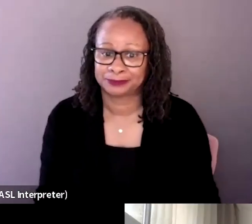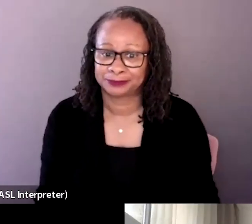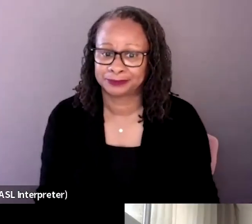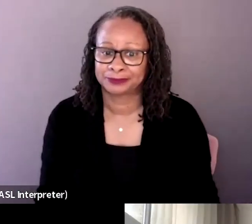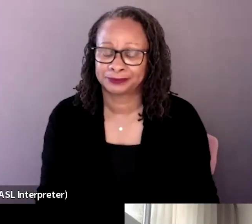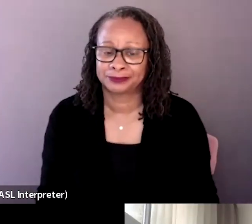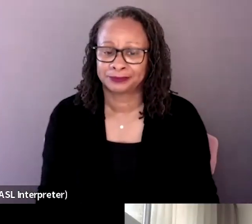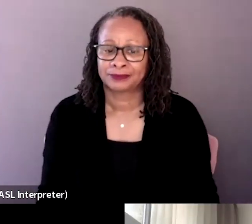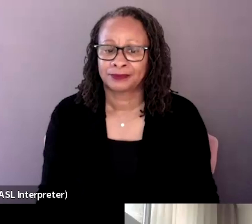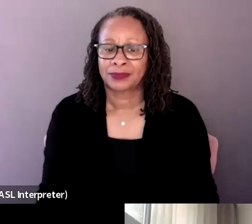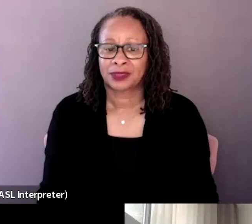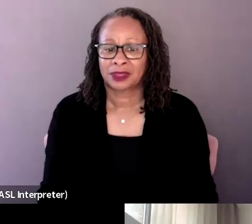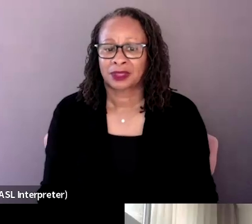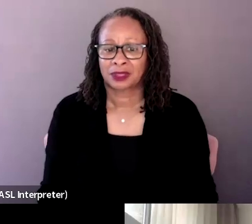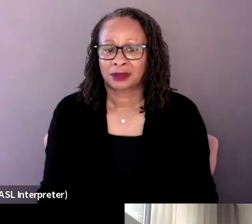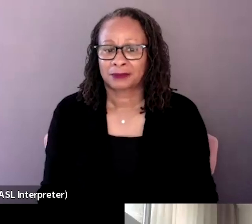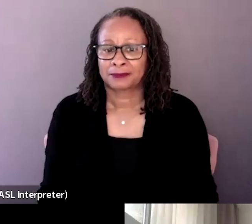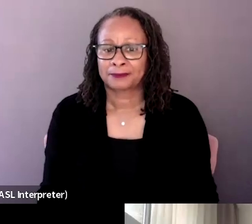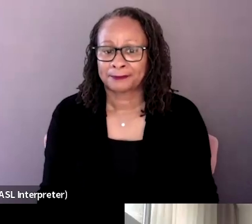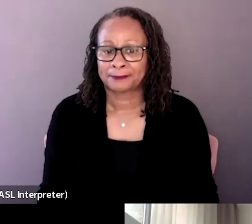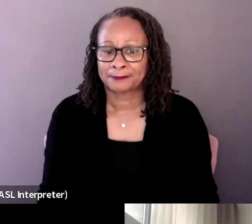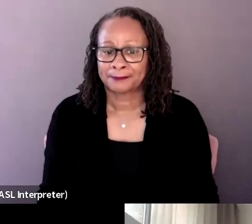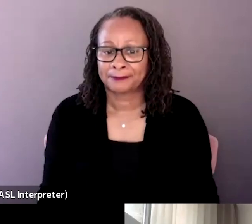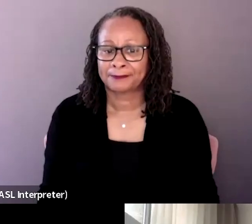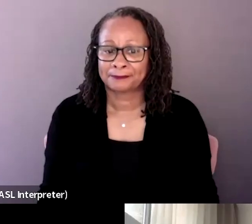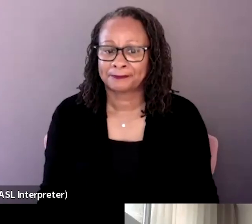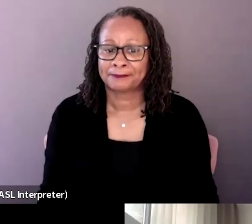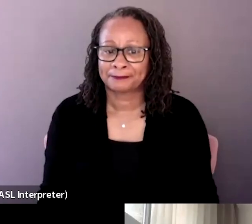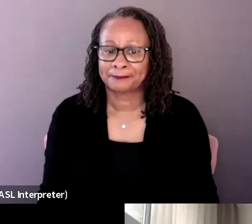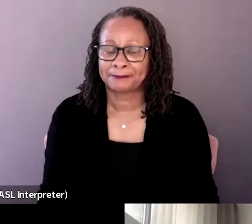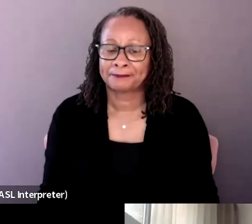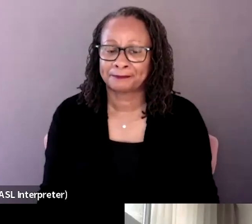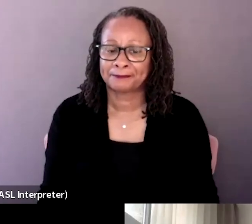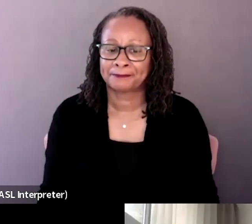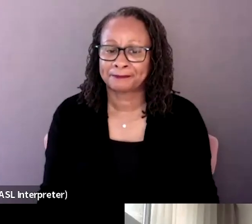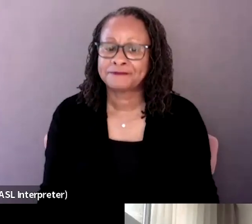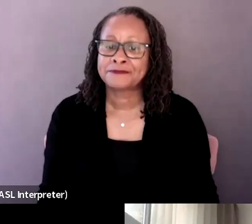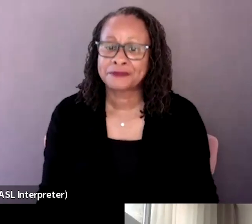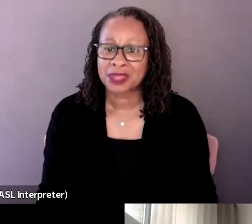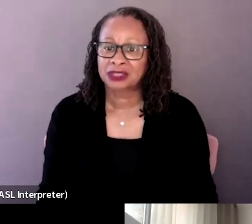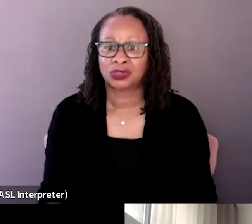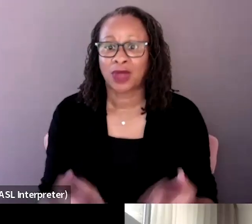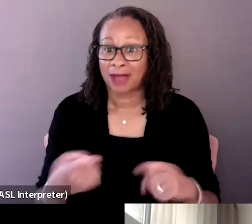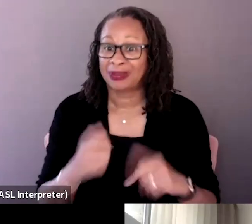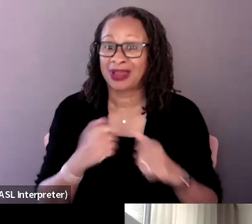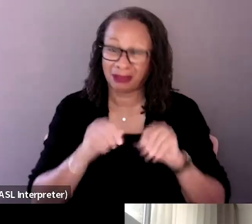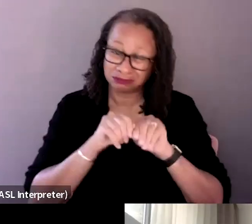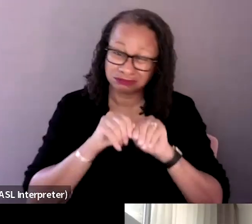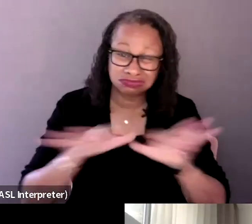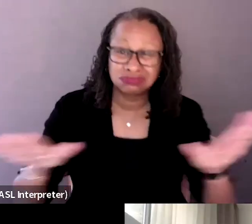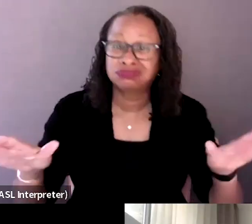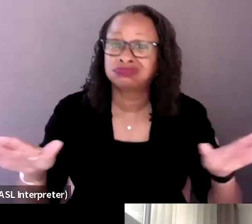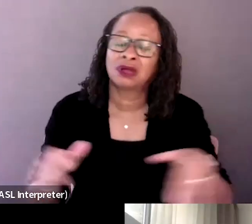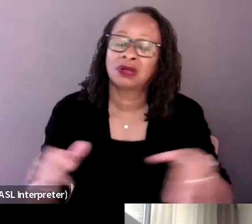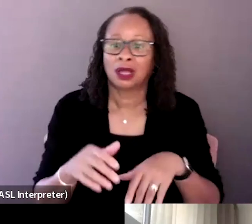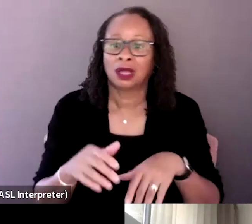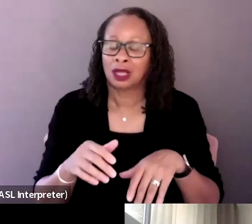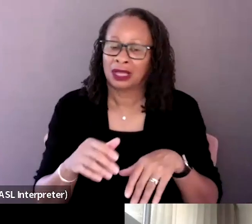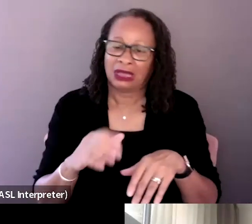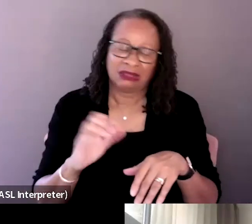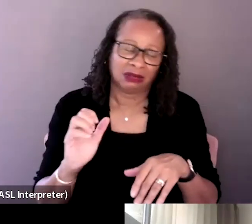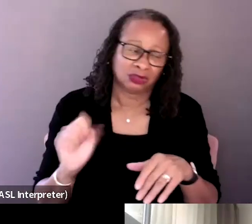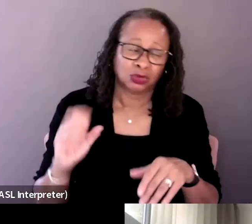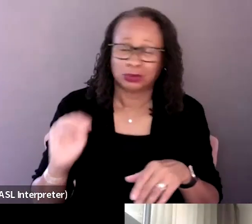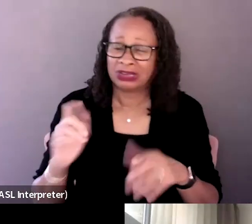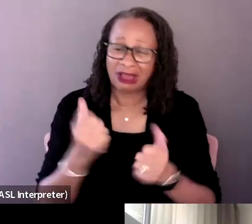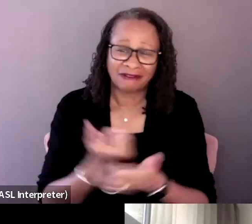but after I went public, I got quite big online backlash and troll, and I couldn't